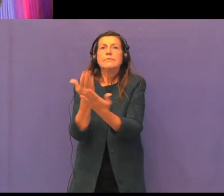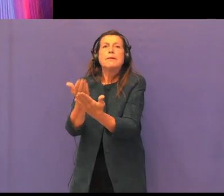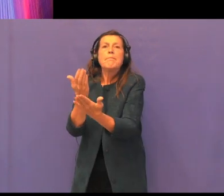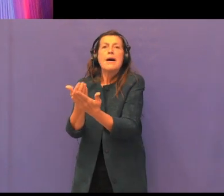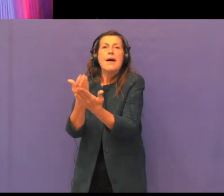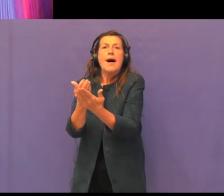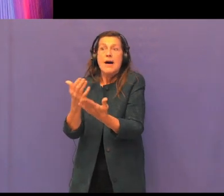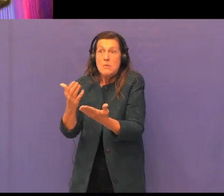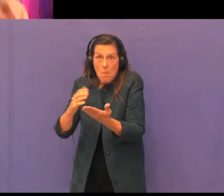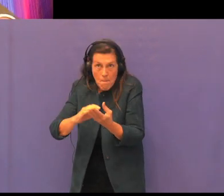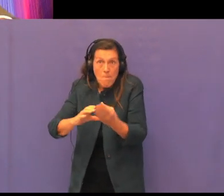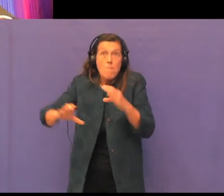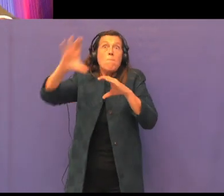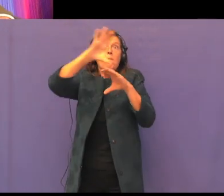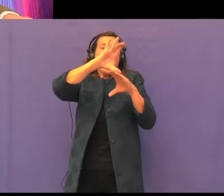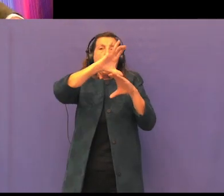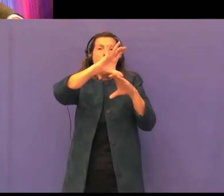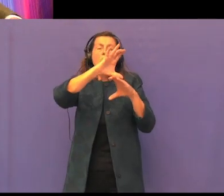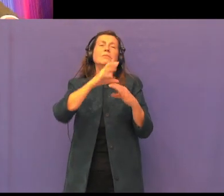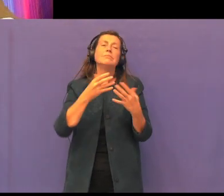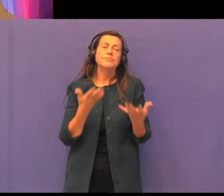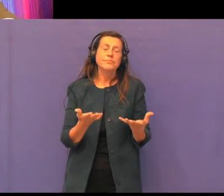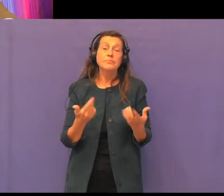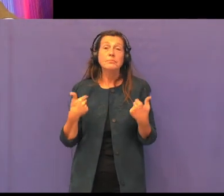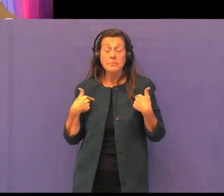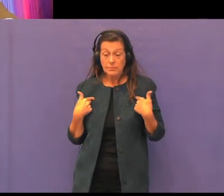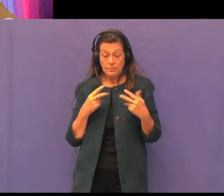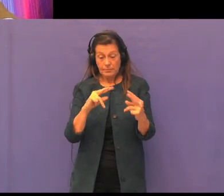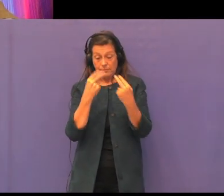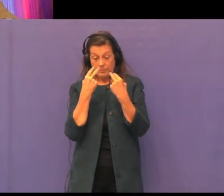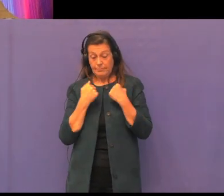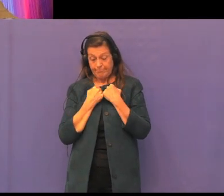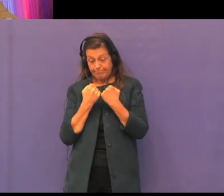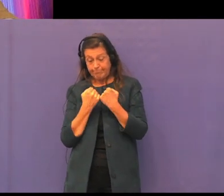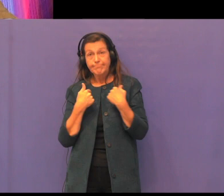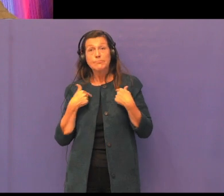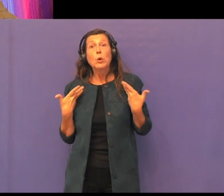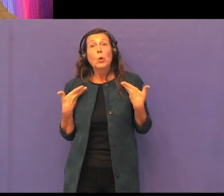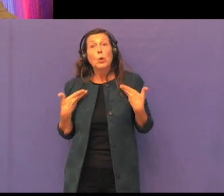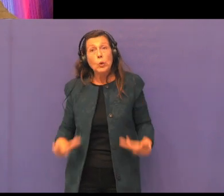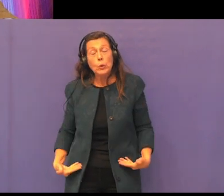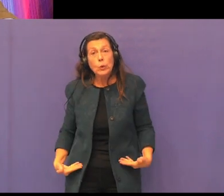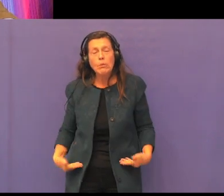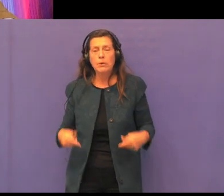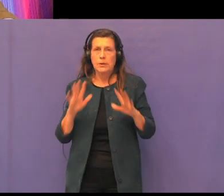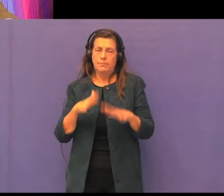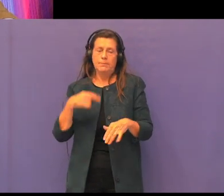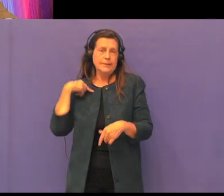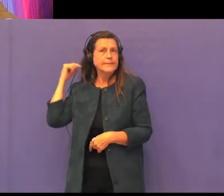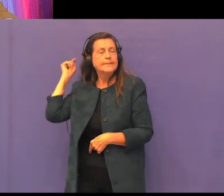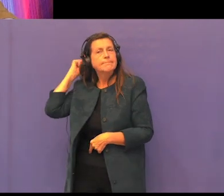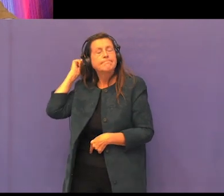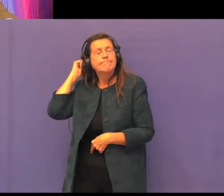MT, we really have to be mindful of the energy consequences, which then, of course, has consequences for,